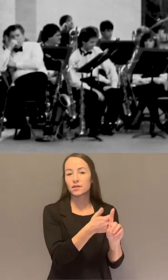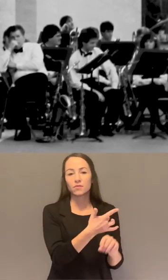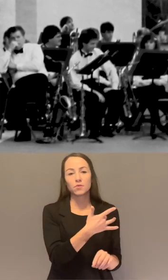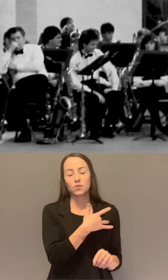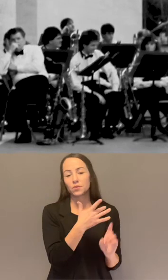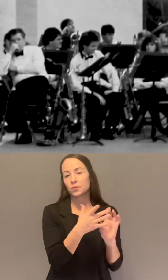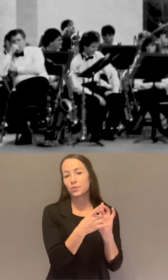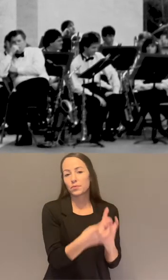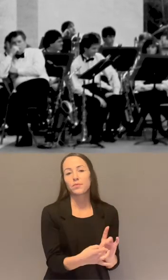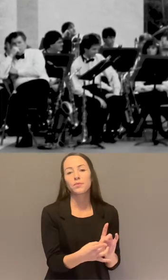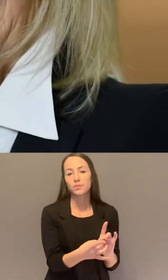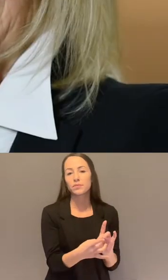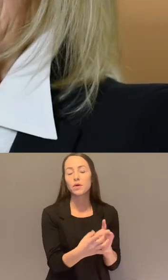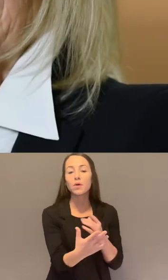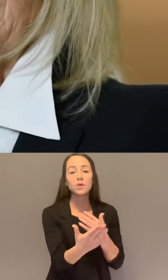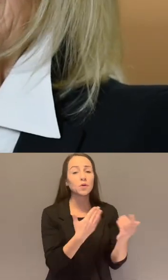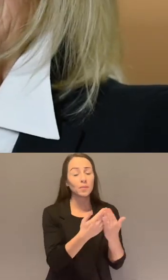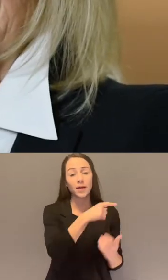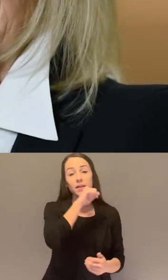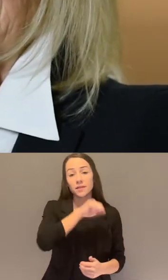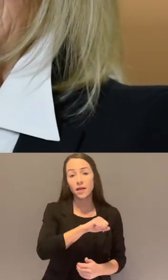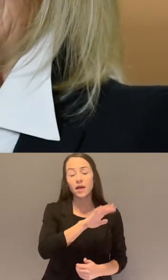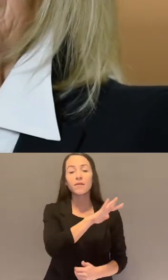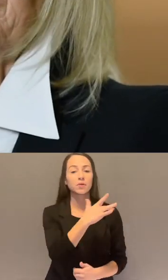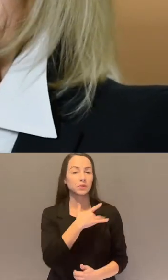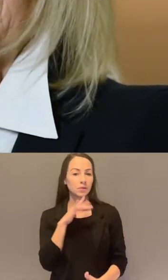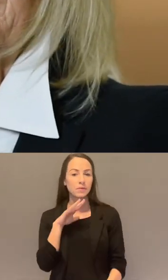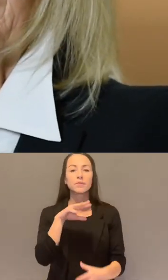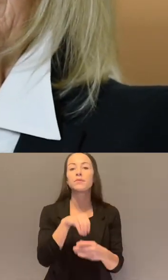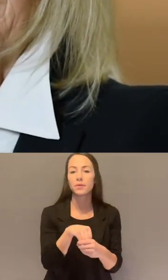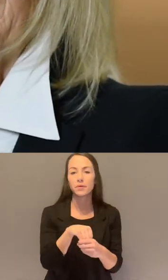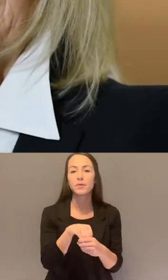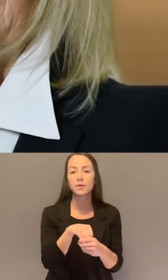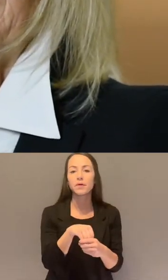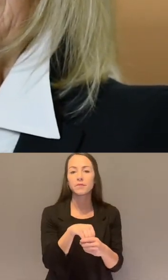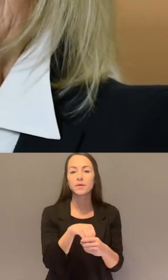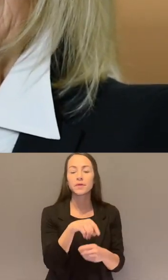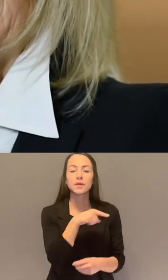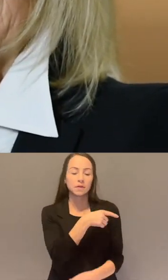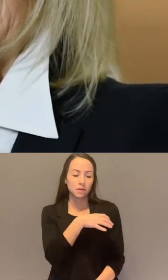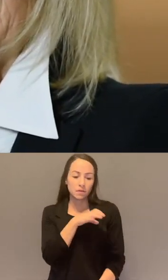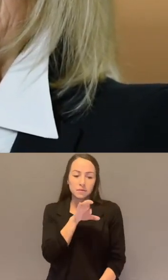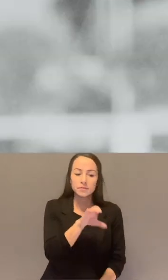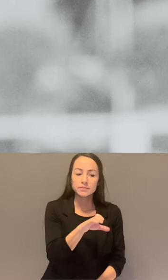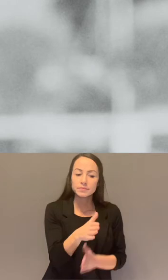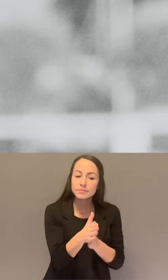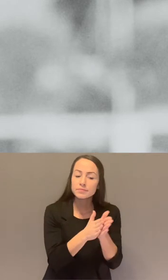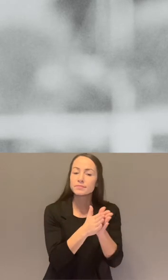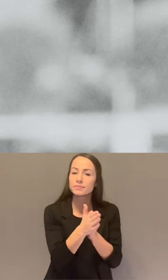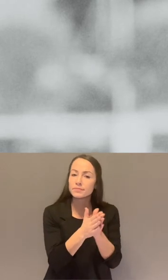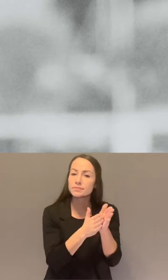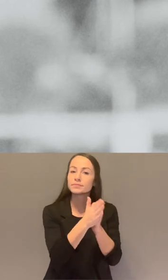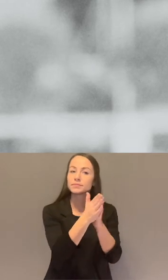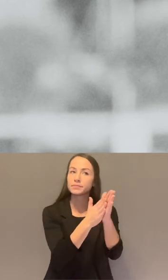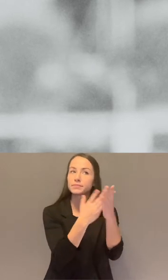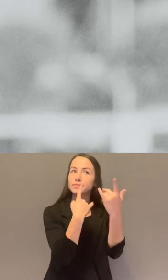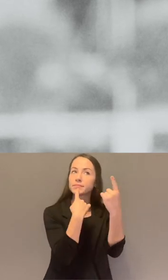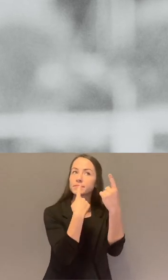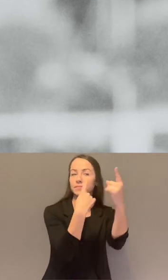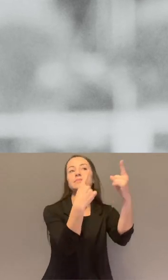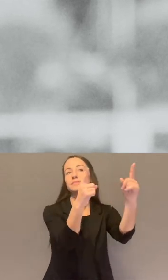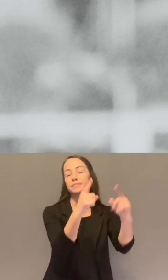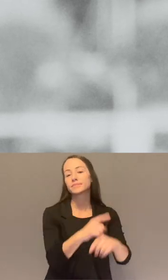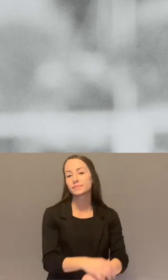He was a man of great passion, and the things he loved with all his heart, and he gave every last